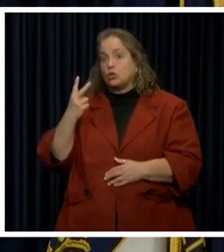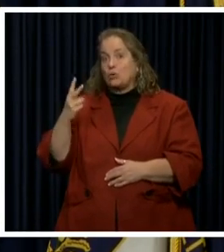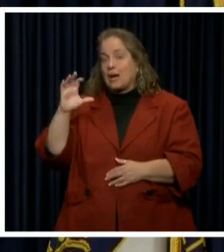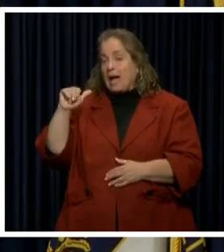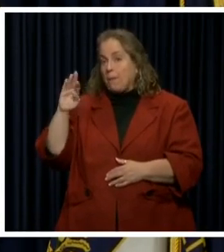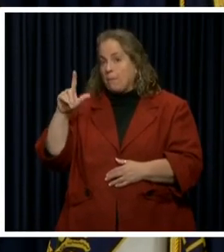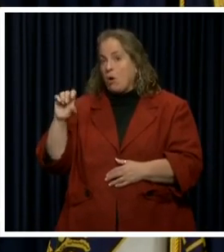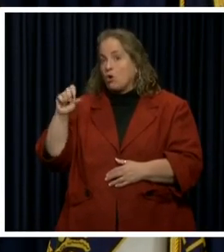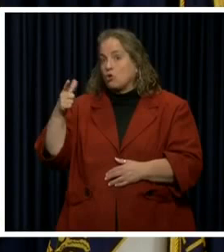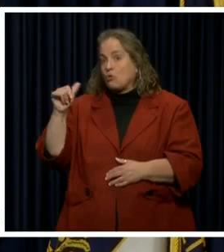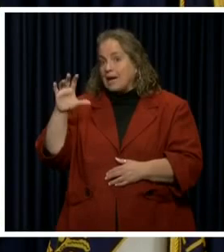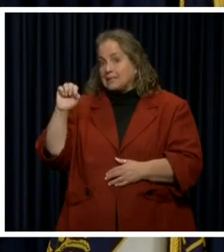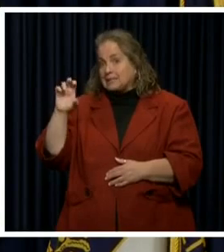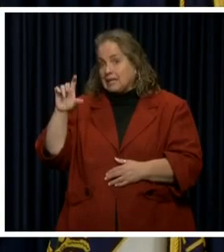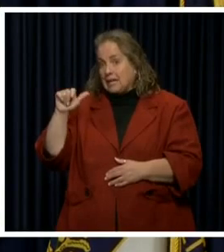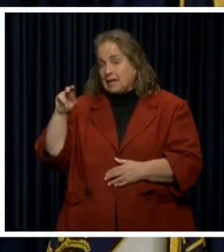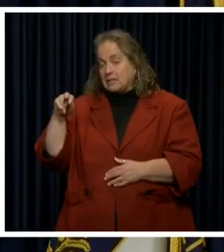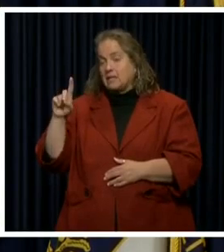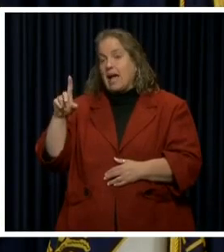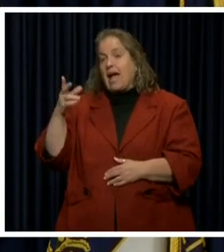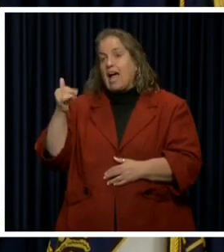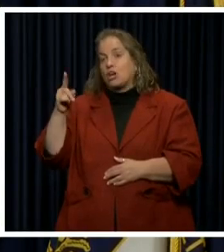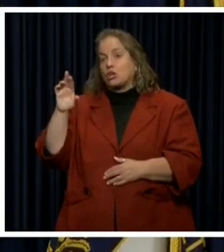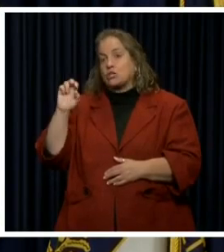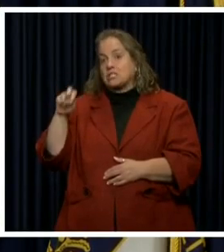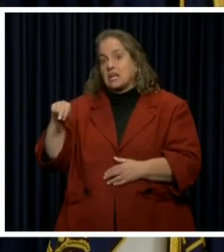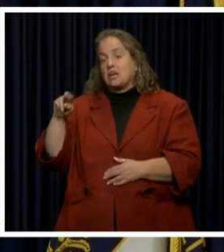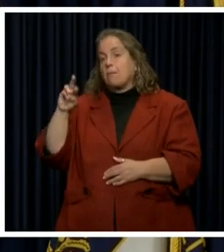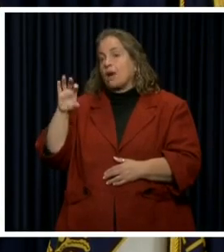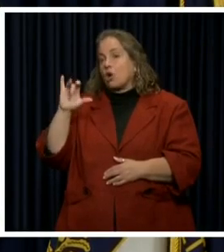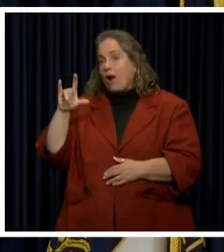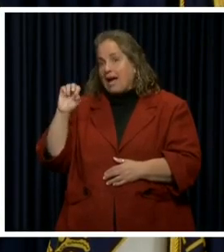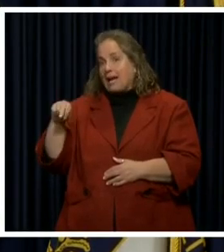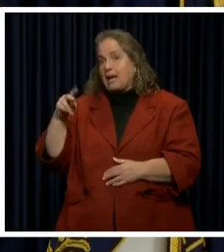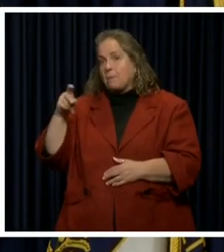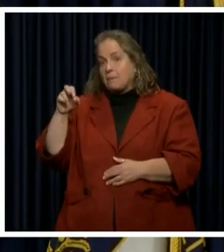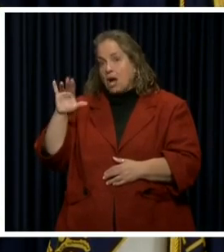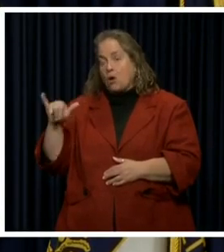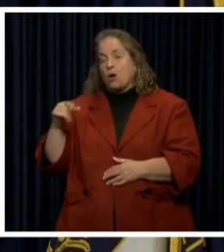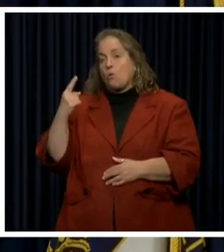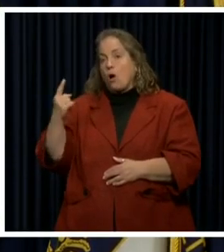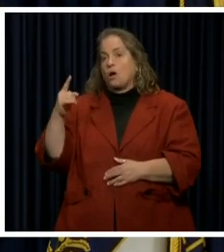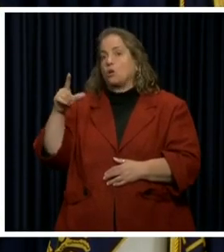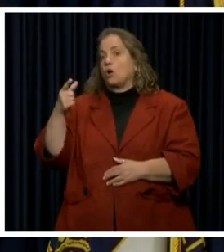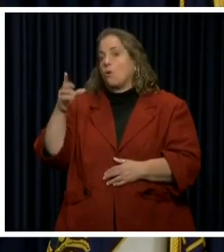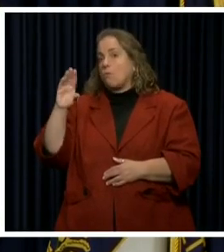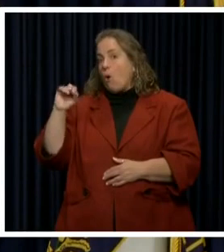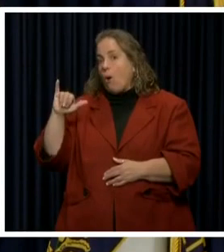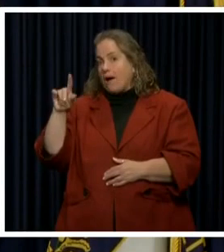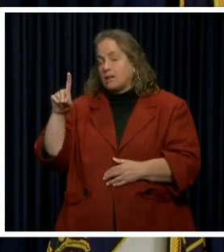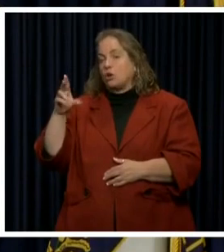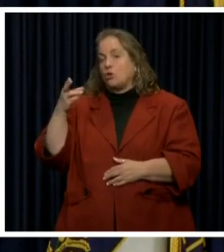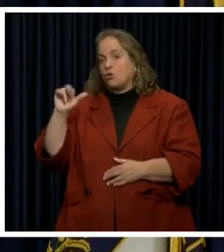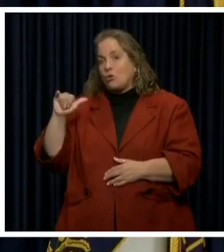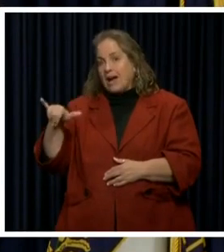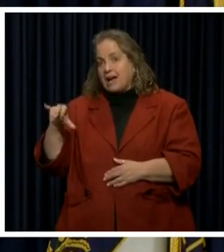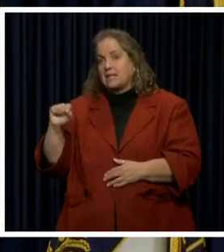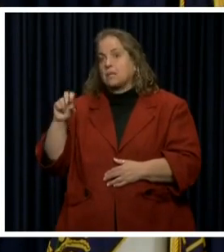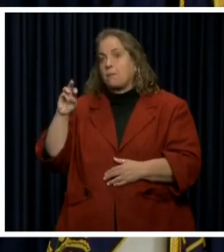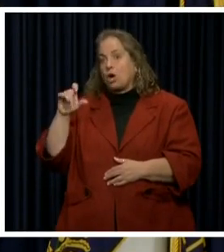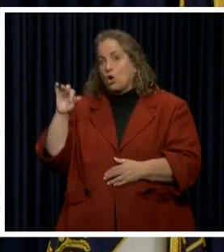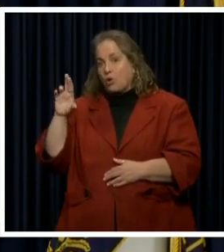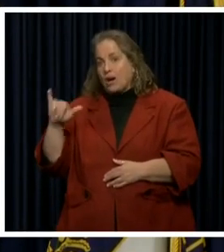Grayson, Henderson, and McCracken and Perry, 1 from Boyd, Graves, Jessamine, Lewis, McCreary,